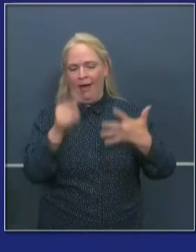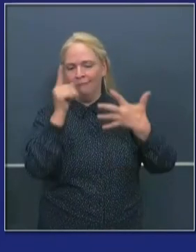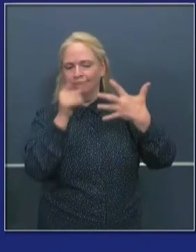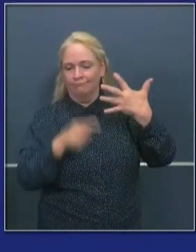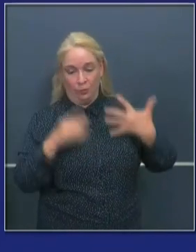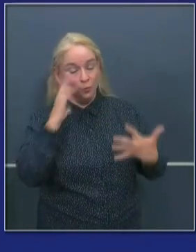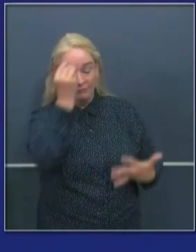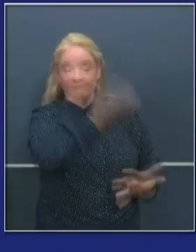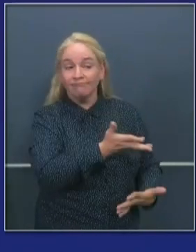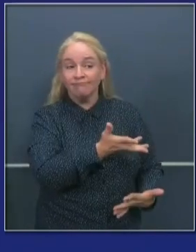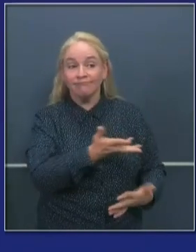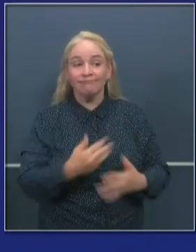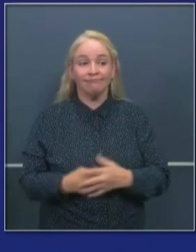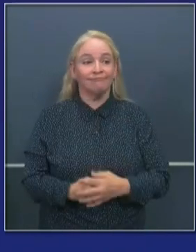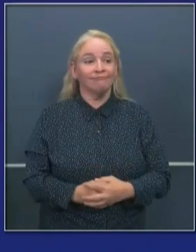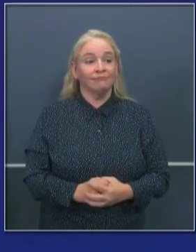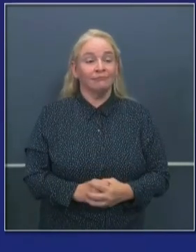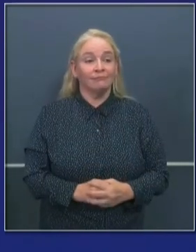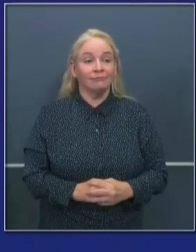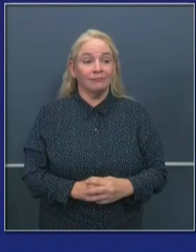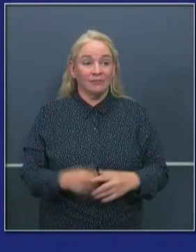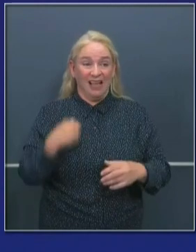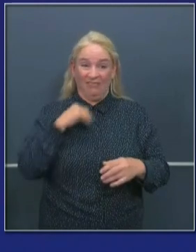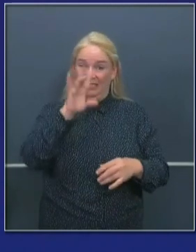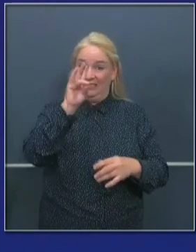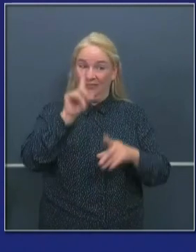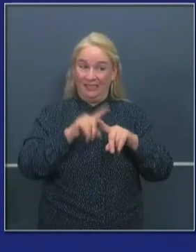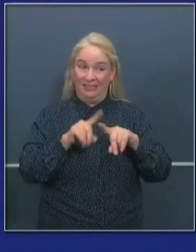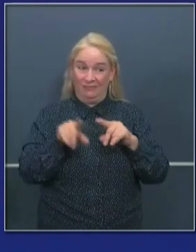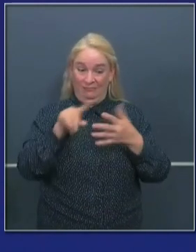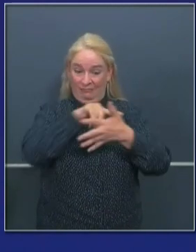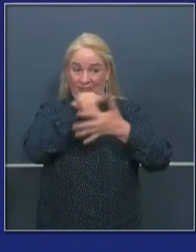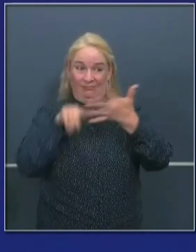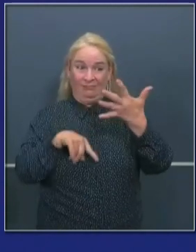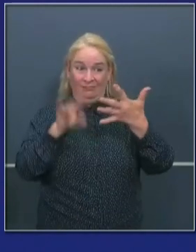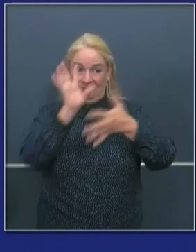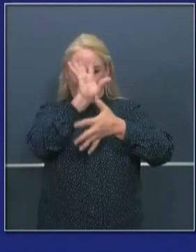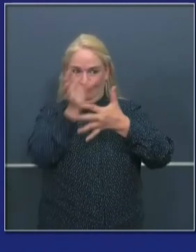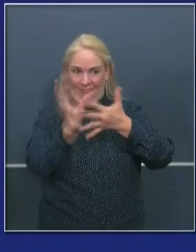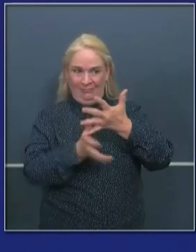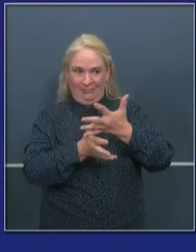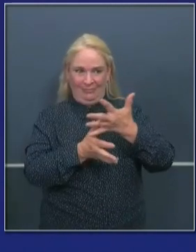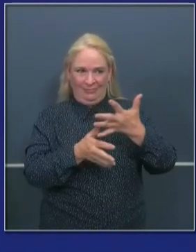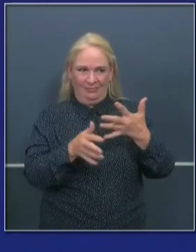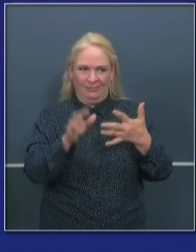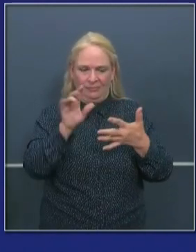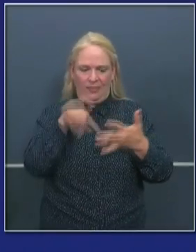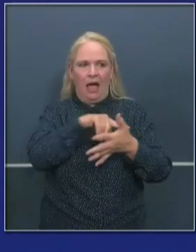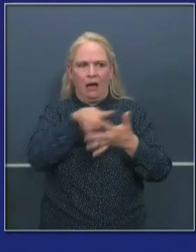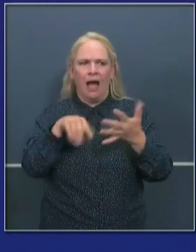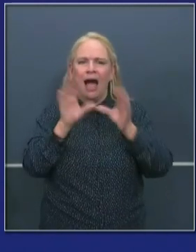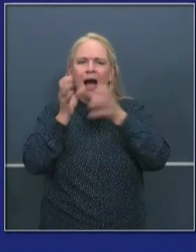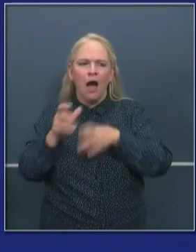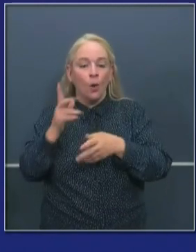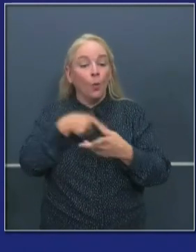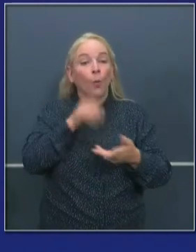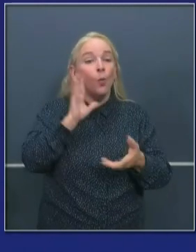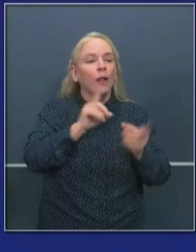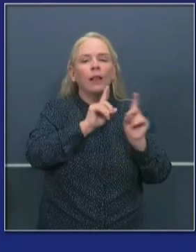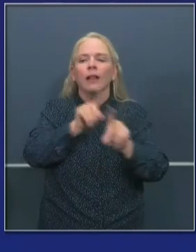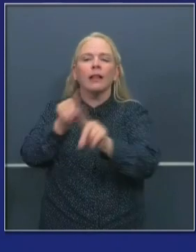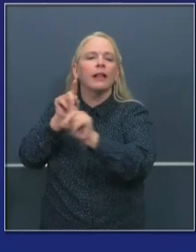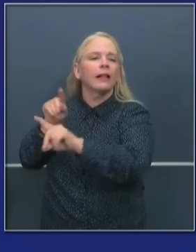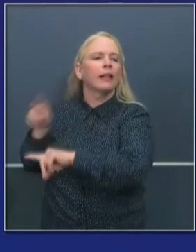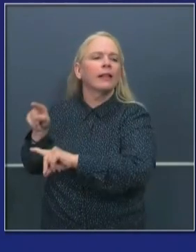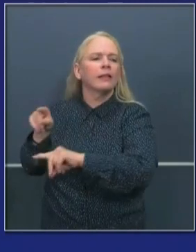of anywhere from 7 state agencies to as many as 10 state agencies that will be going out in the spirit of collaboration,